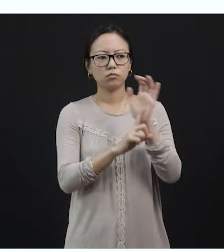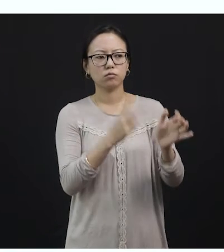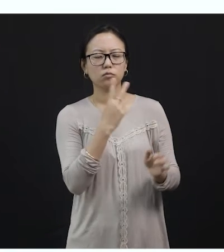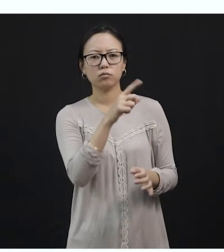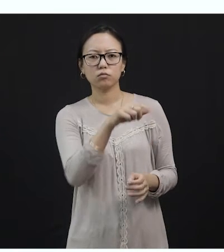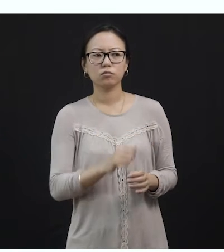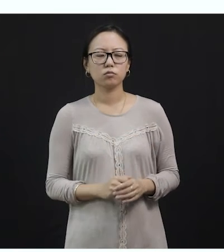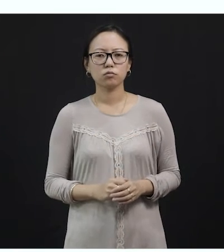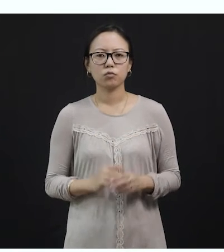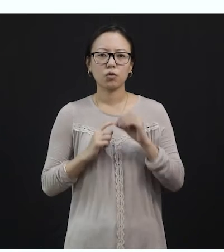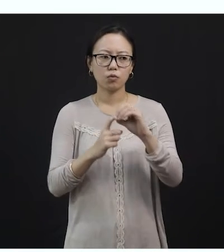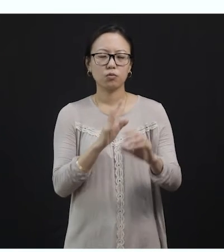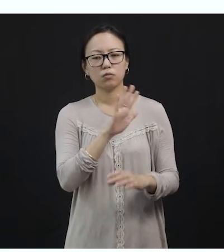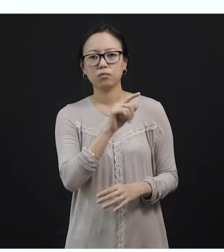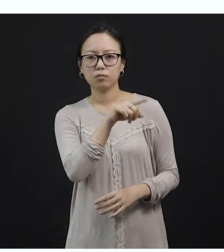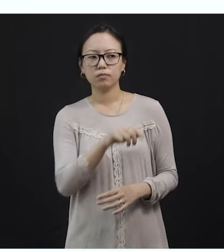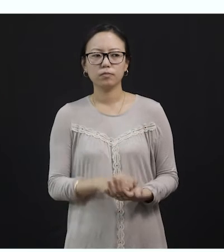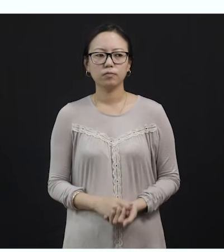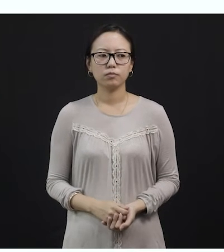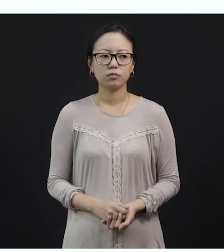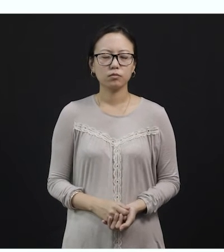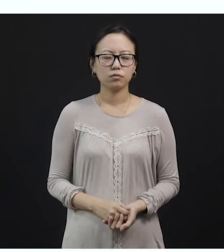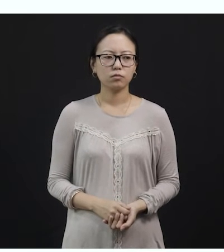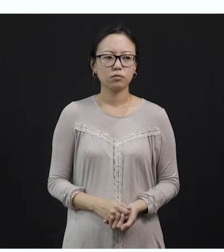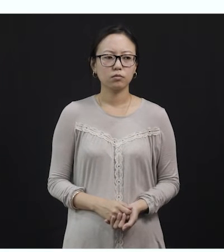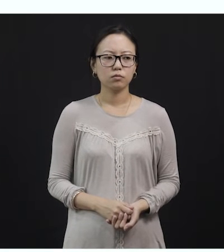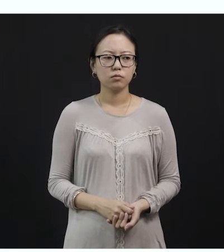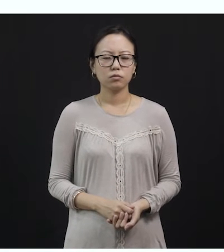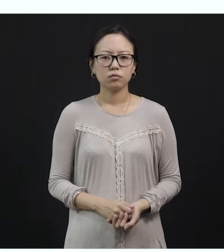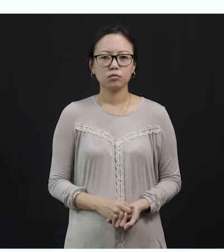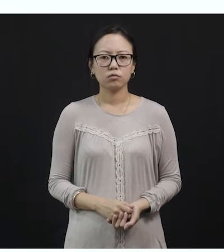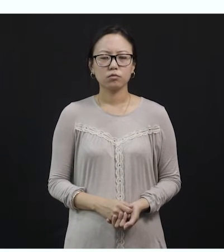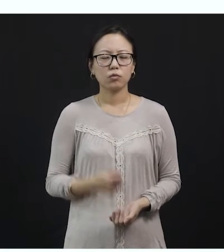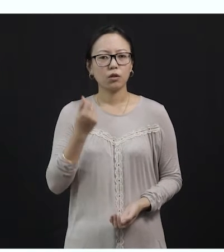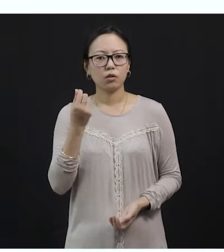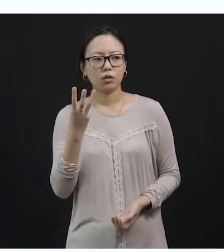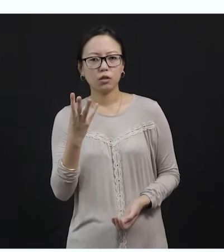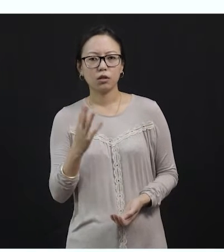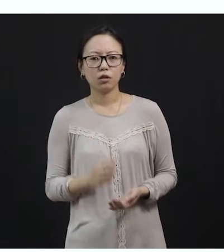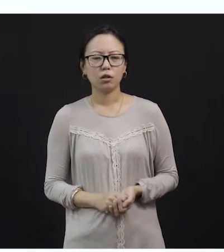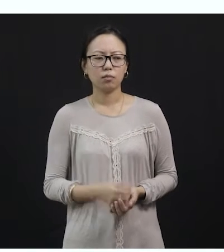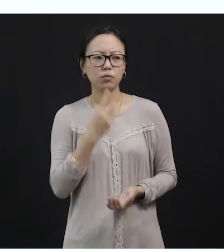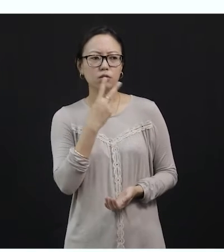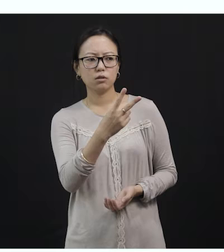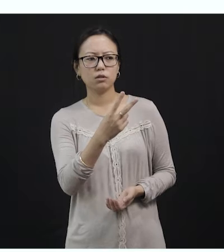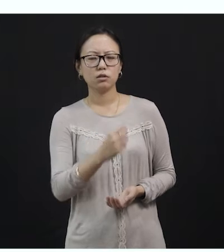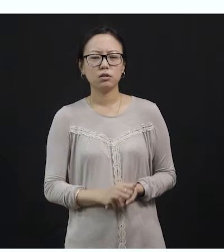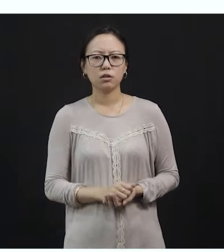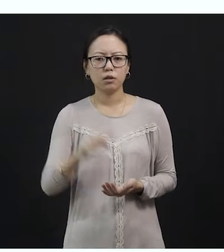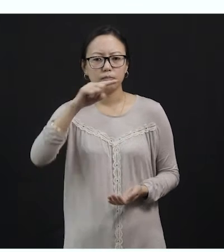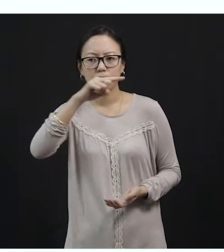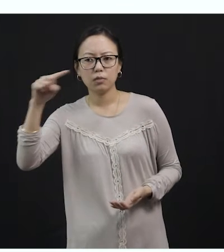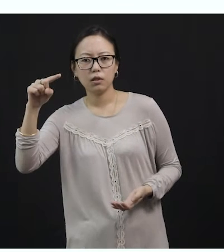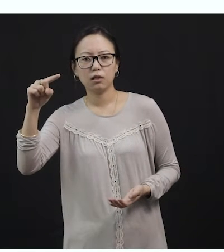tens and ones. We are supposed to fill them up, okay? By looking at the number given in front of it, all right? So we have